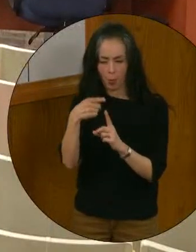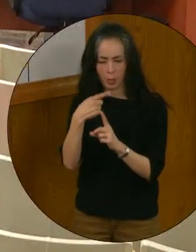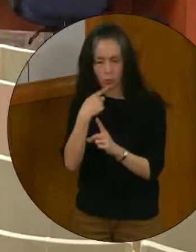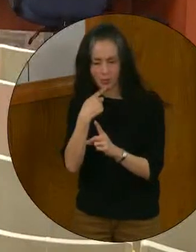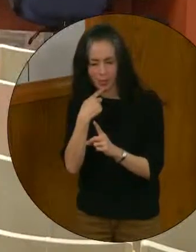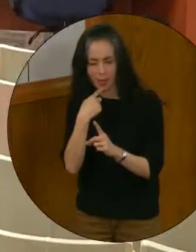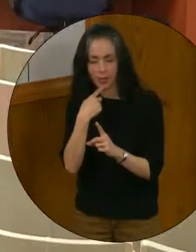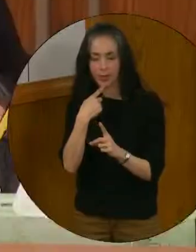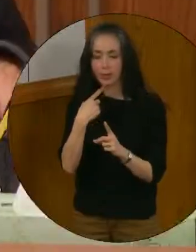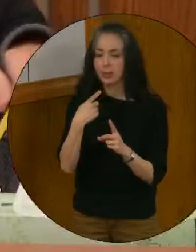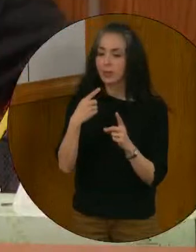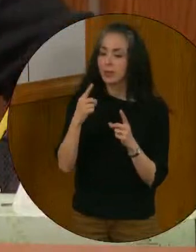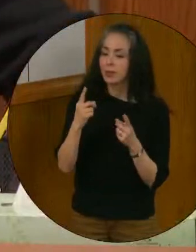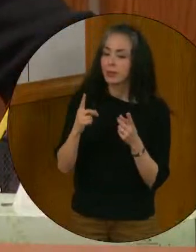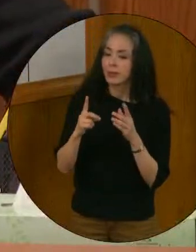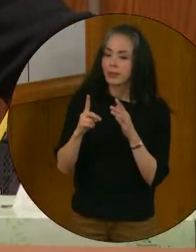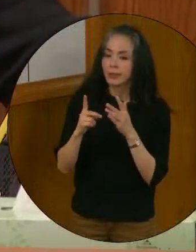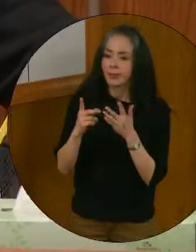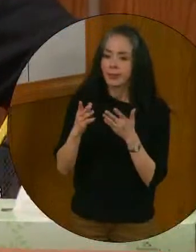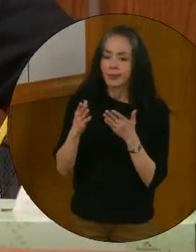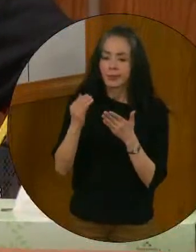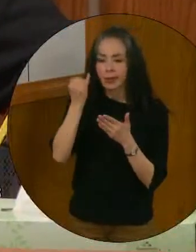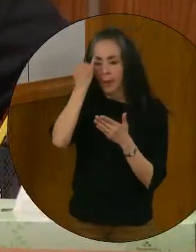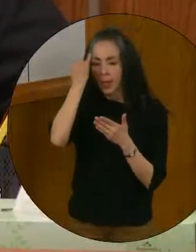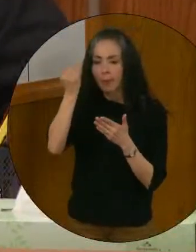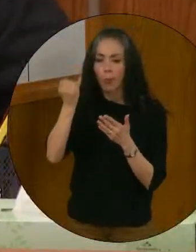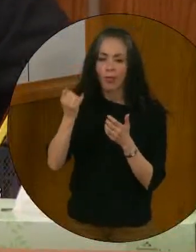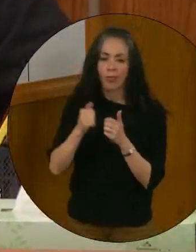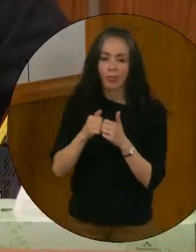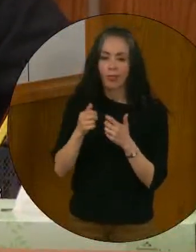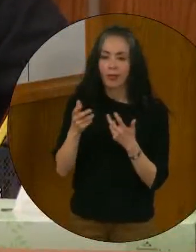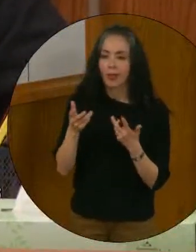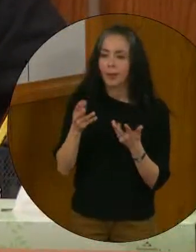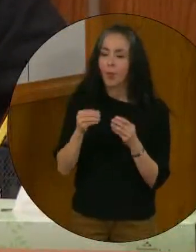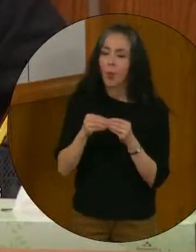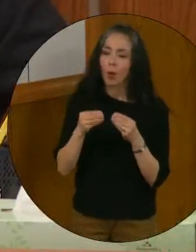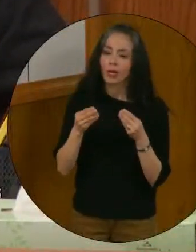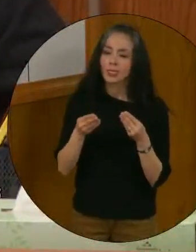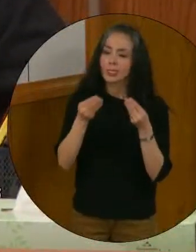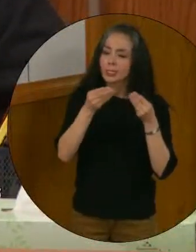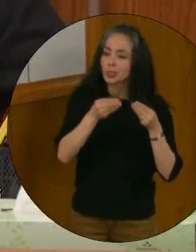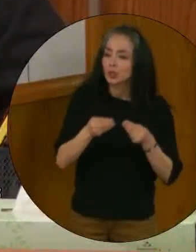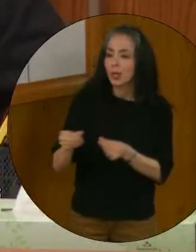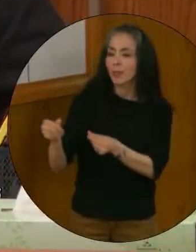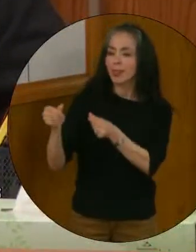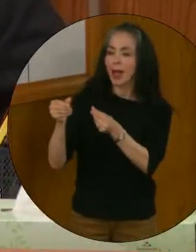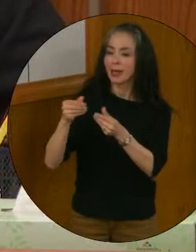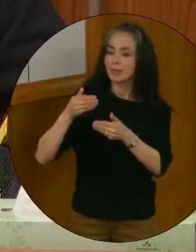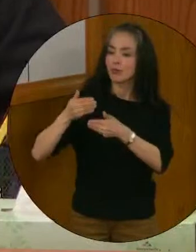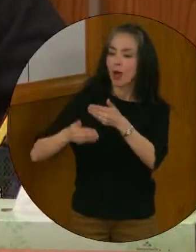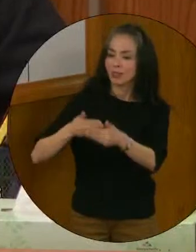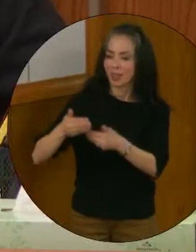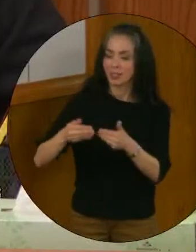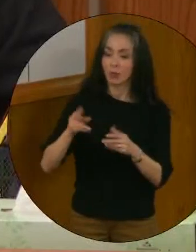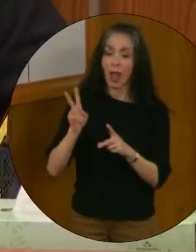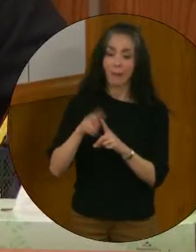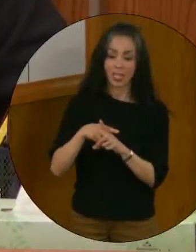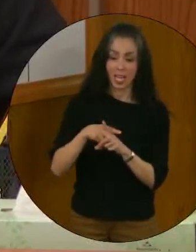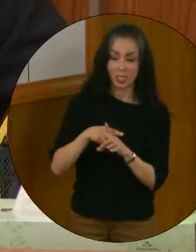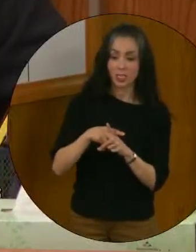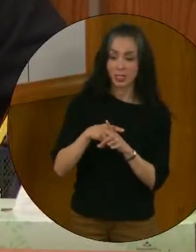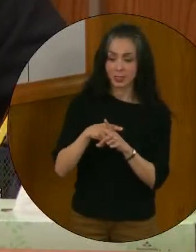that coming up with, as far as, kind of like a more streamlined process for applications and